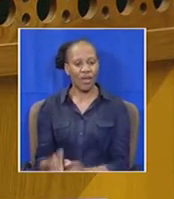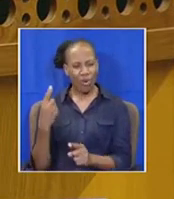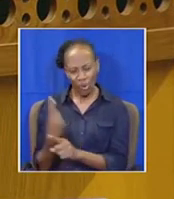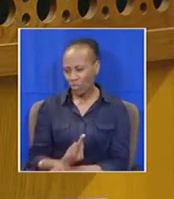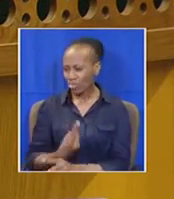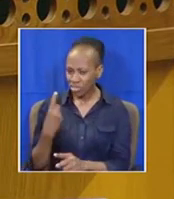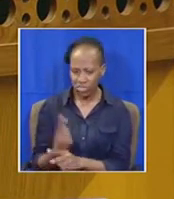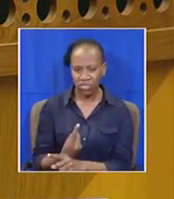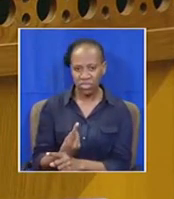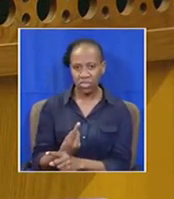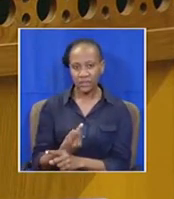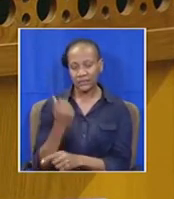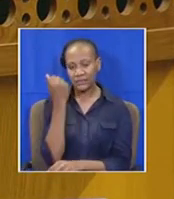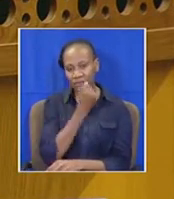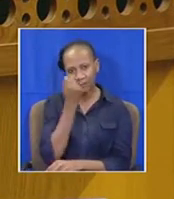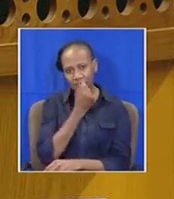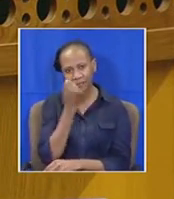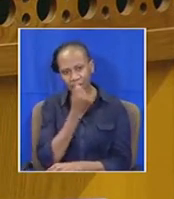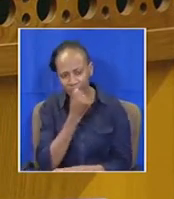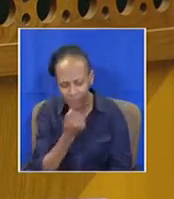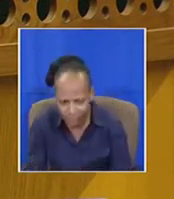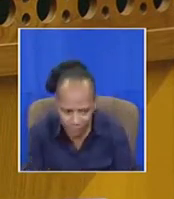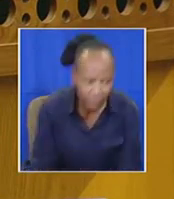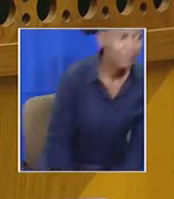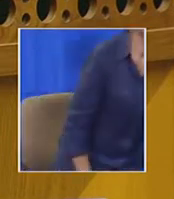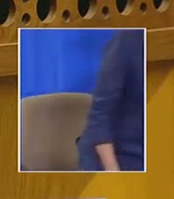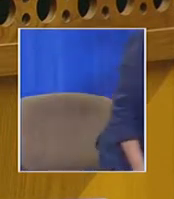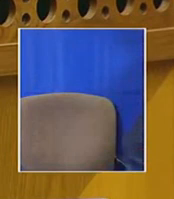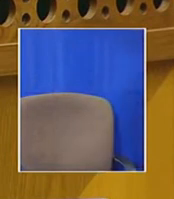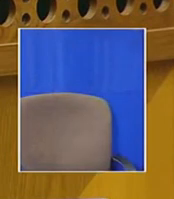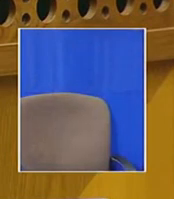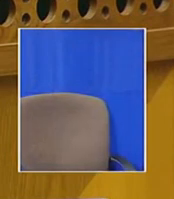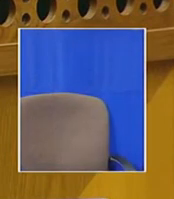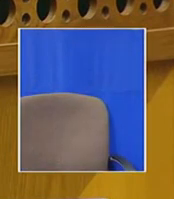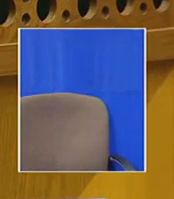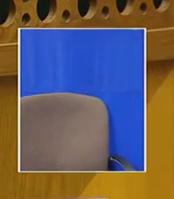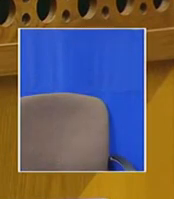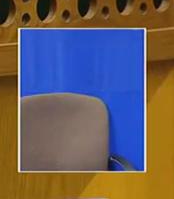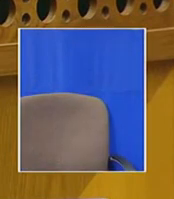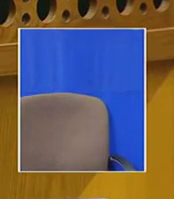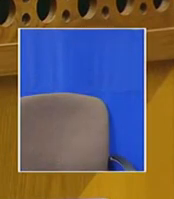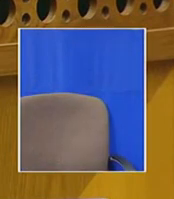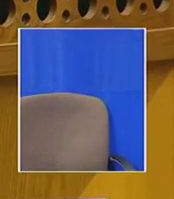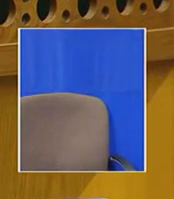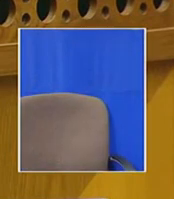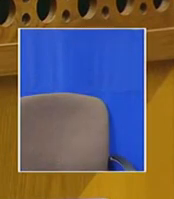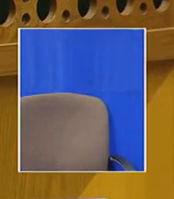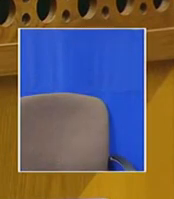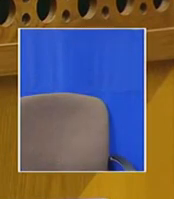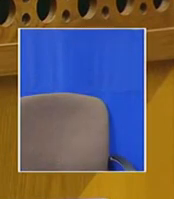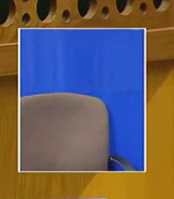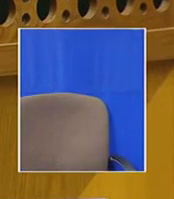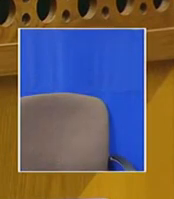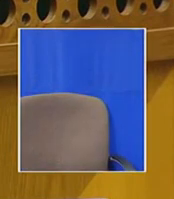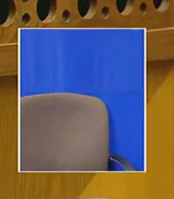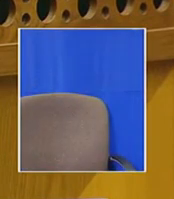in Engcobo and everywhere else is and will never be acceptable. The attack on the police is